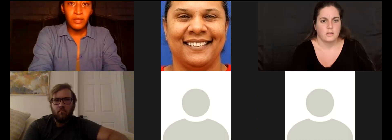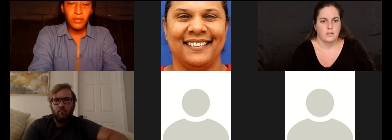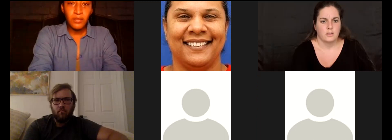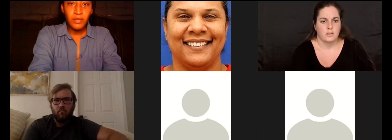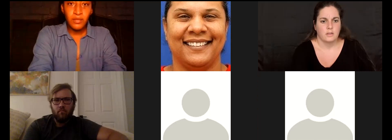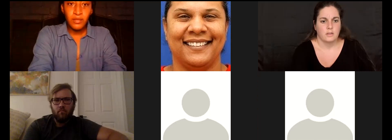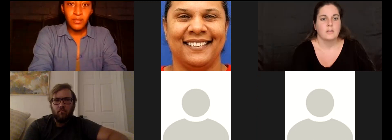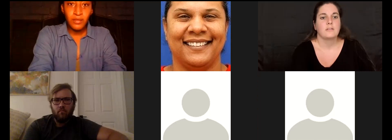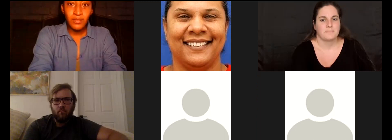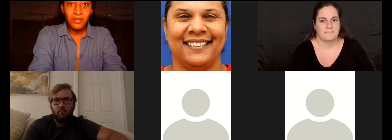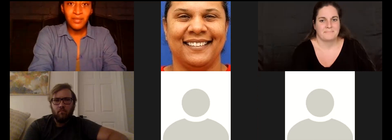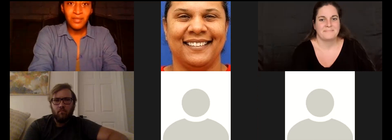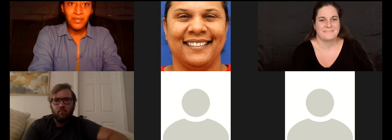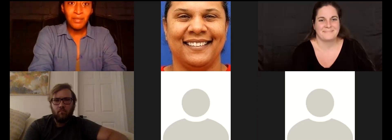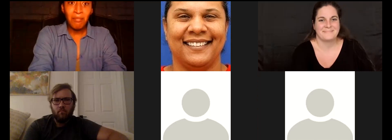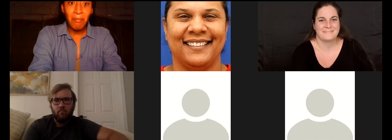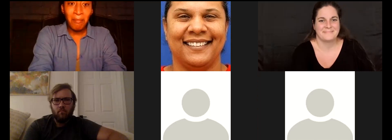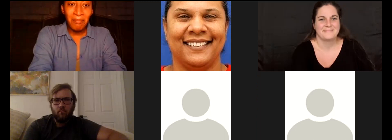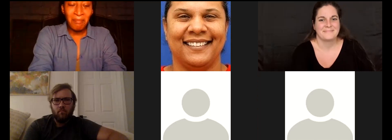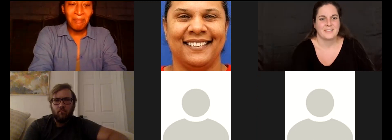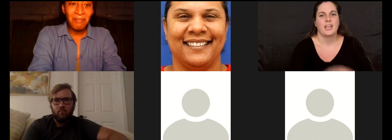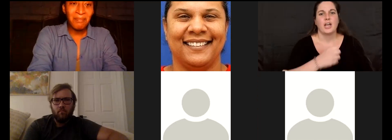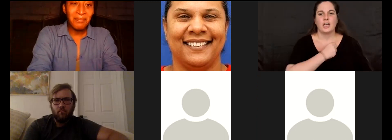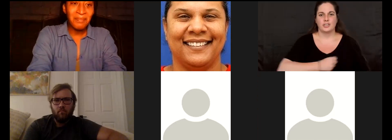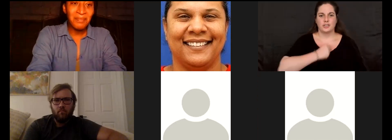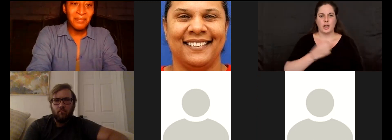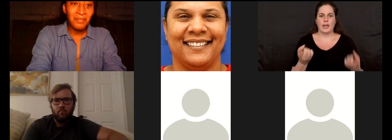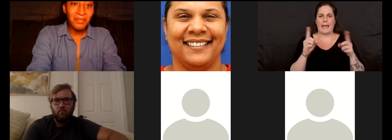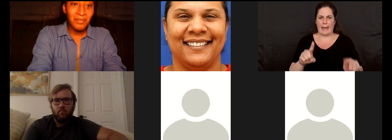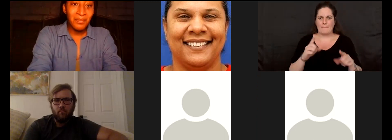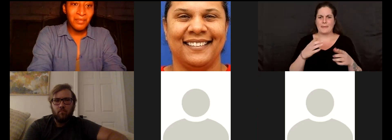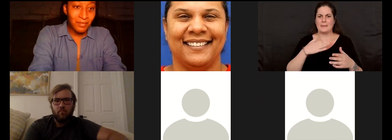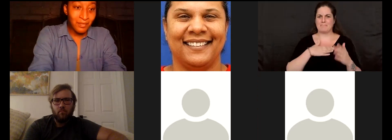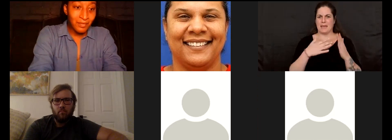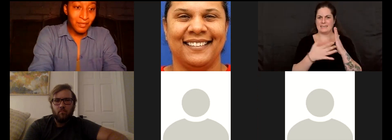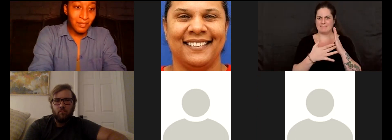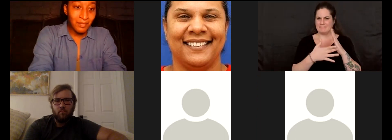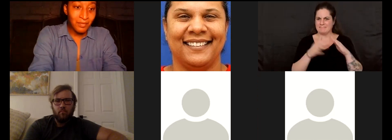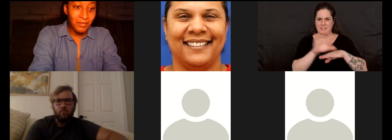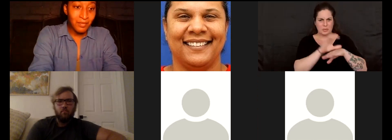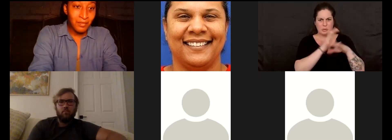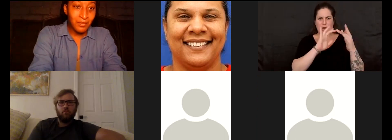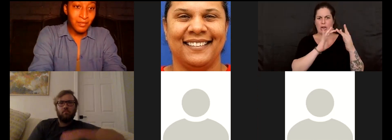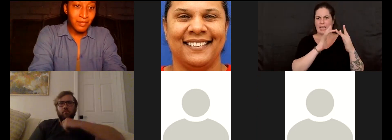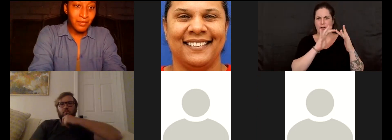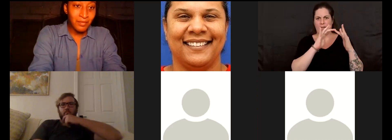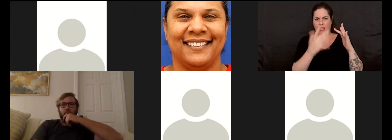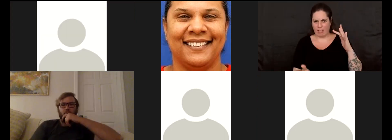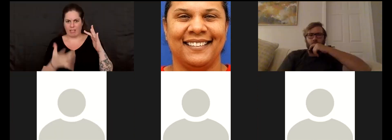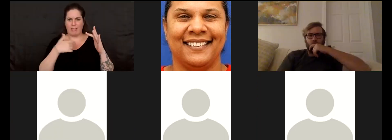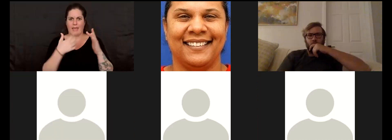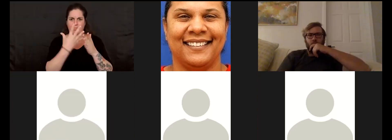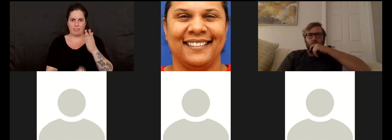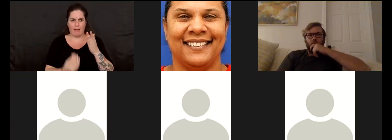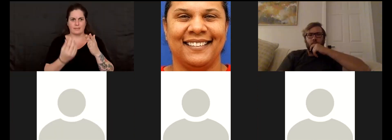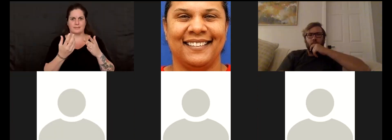I'm sorry, I lost you guys for a moment. I told you that I've been having a really difficult time with internet service lately. I've had Cox out here a